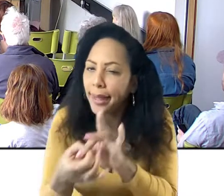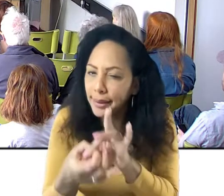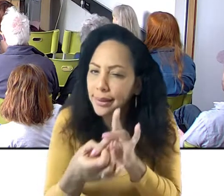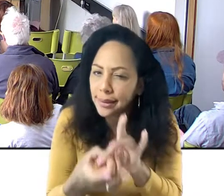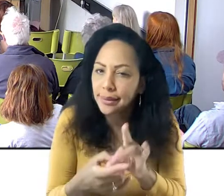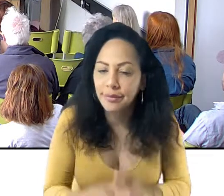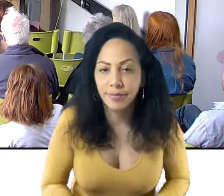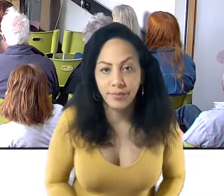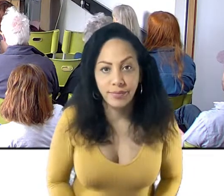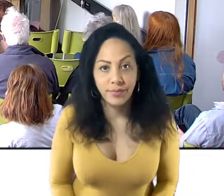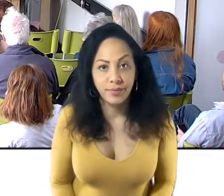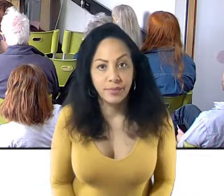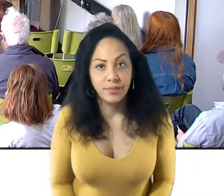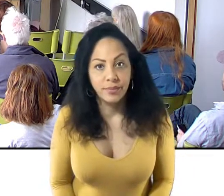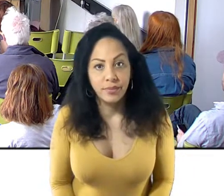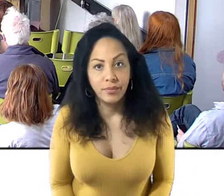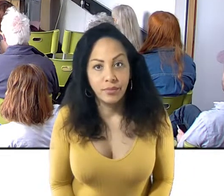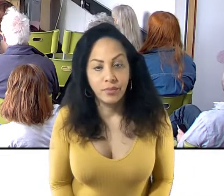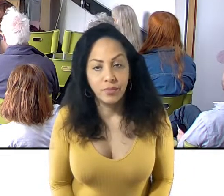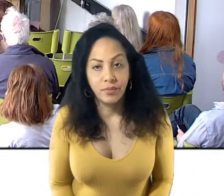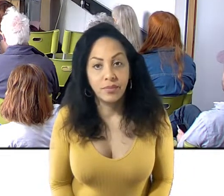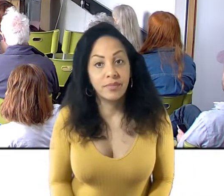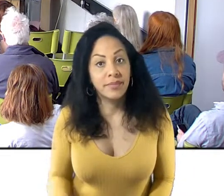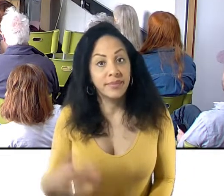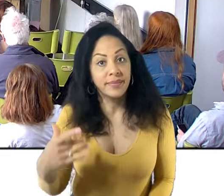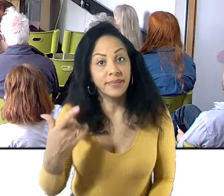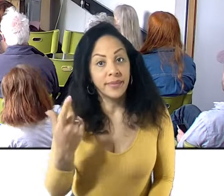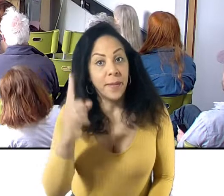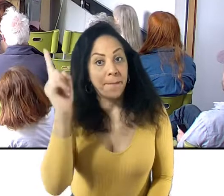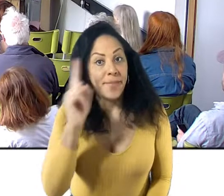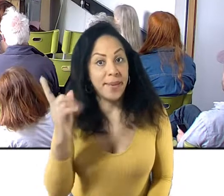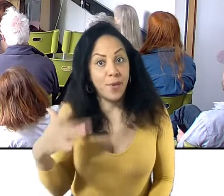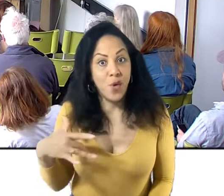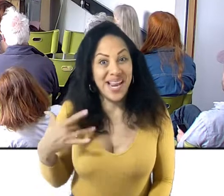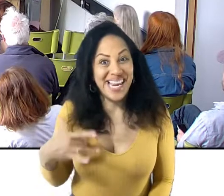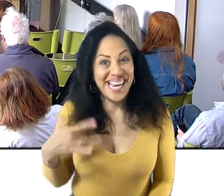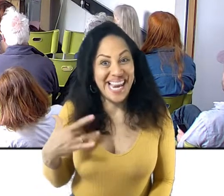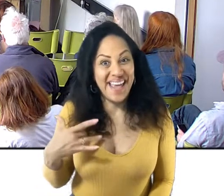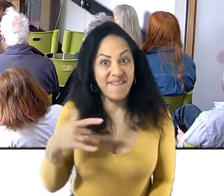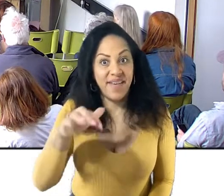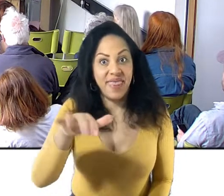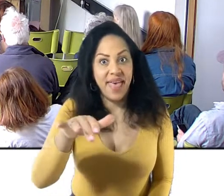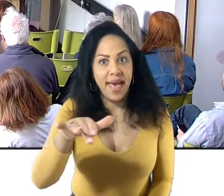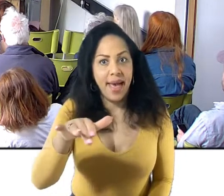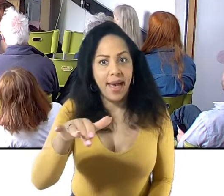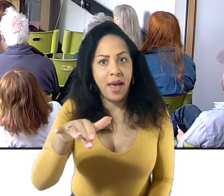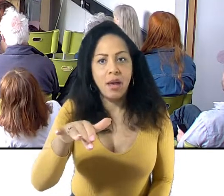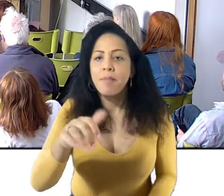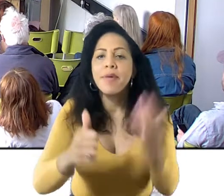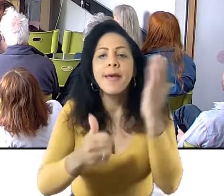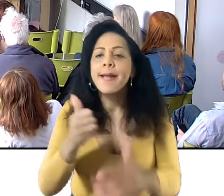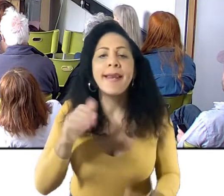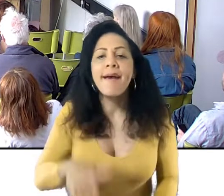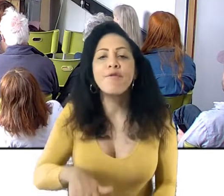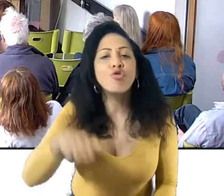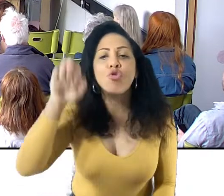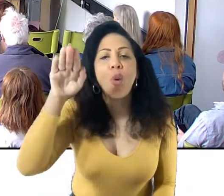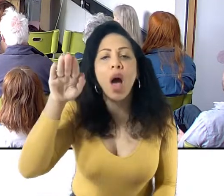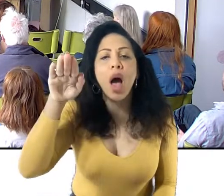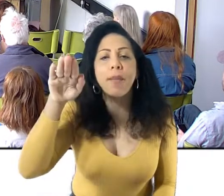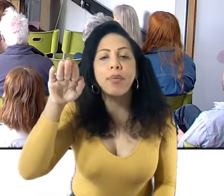they live in the place, but they're not necessarily from the place. So a lot of people who have come and settled,